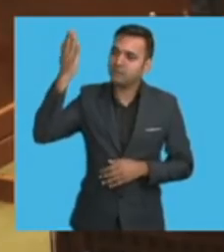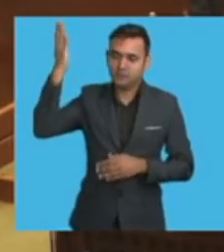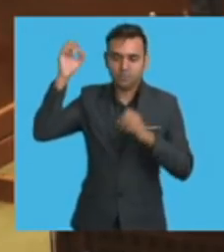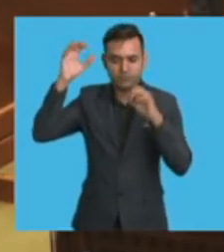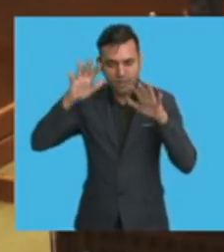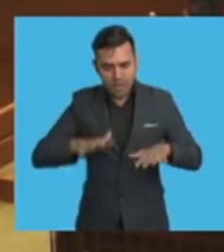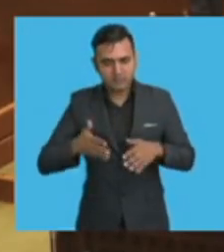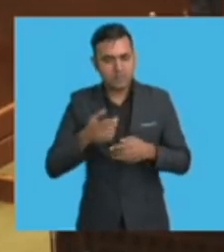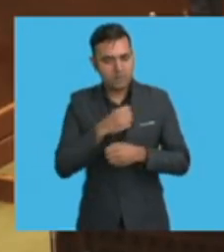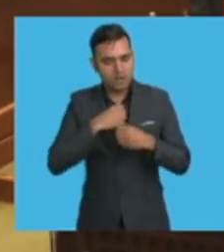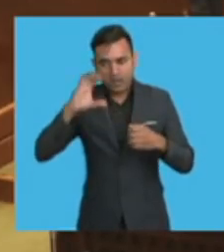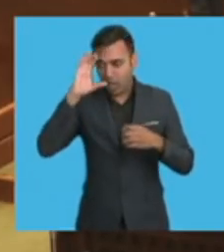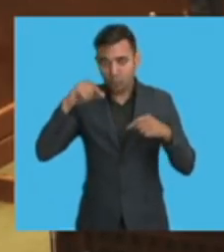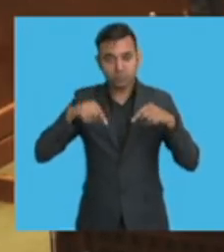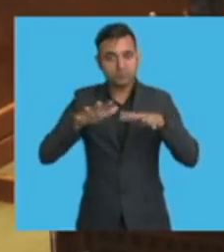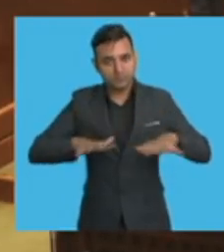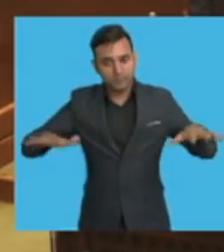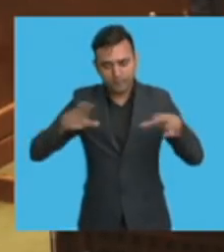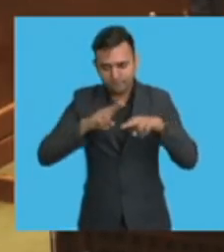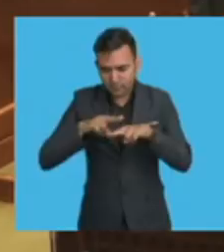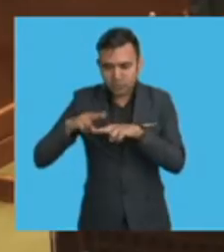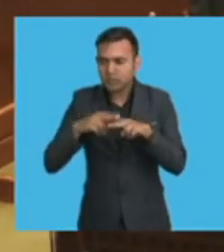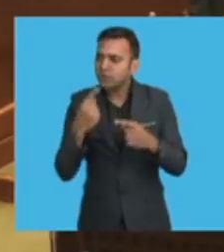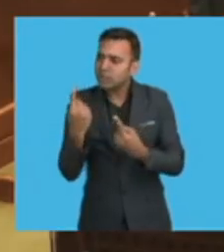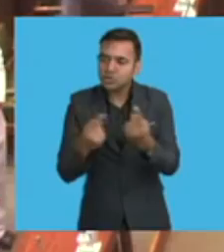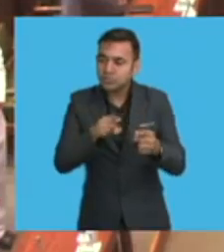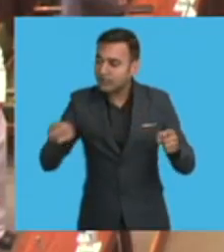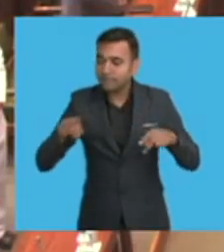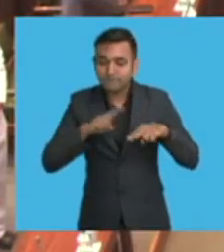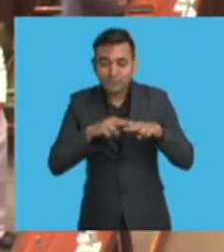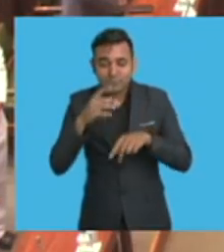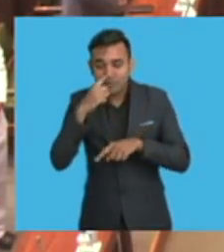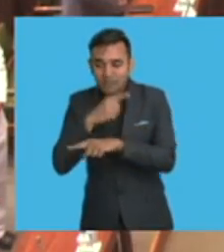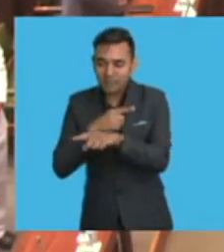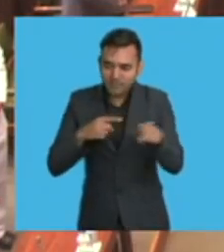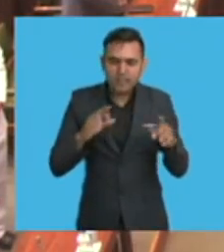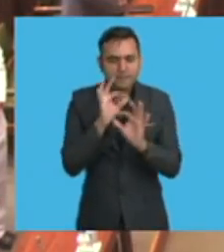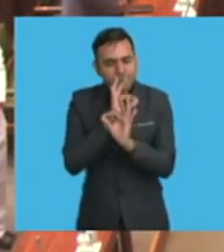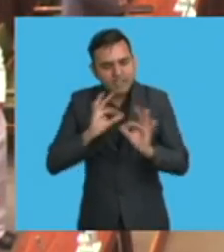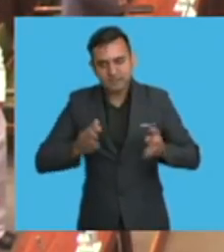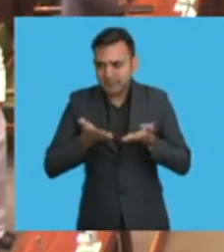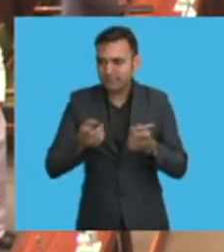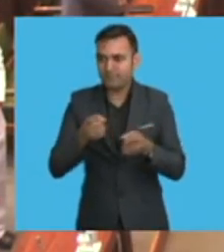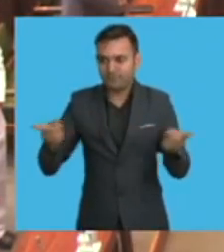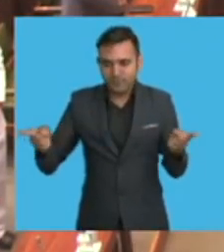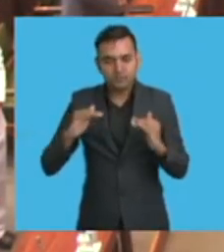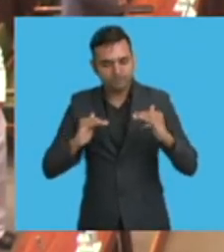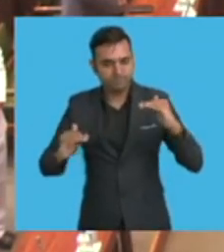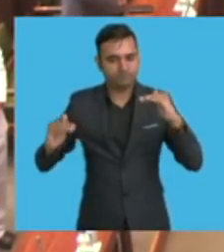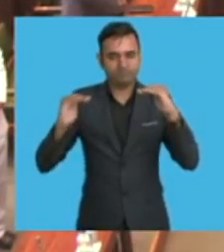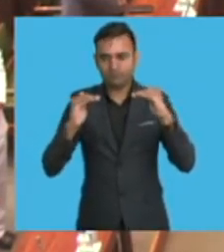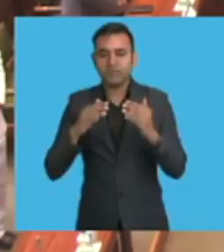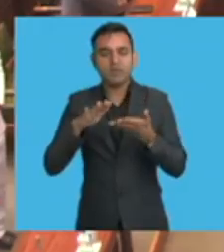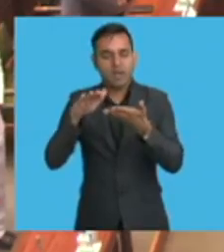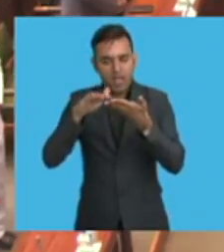nation and grant every Fijian peace, prosperity, and equal opportunity. Help us to serve our